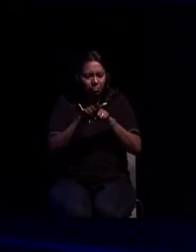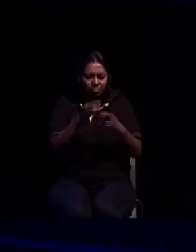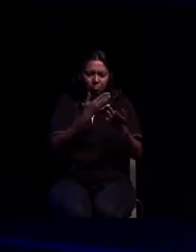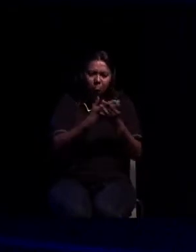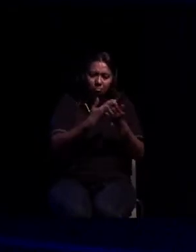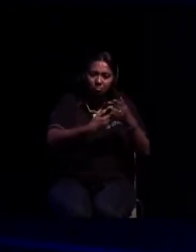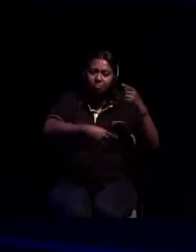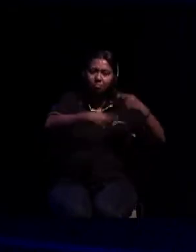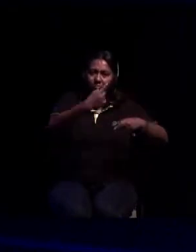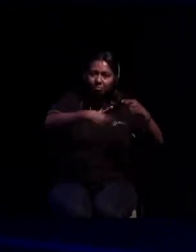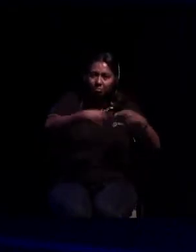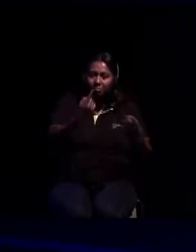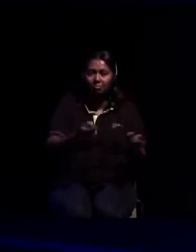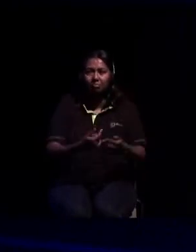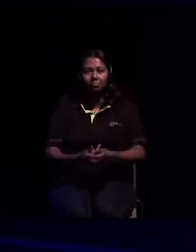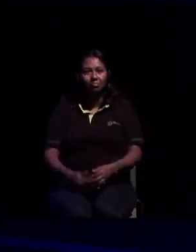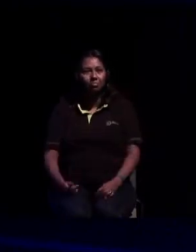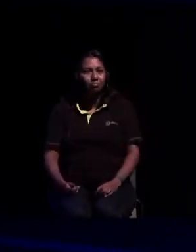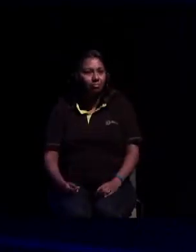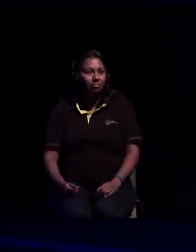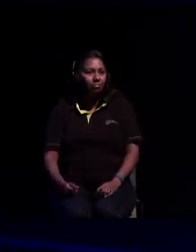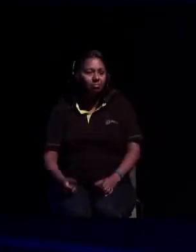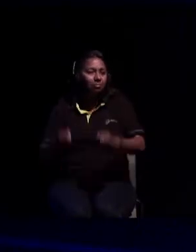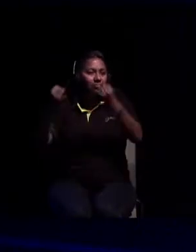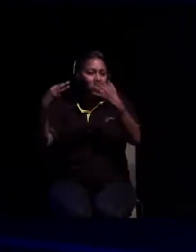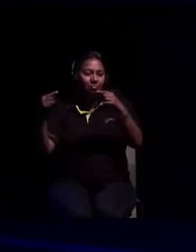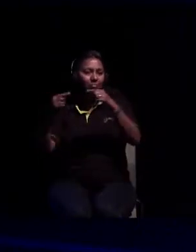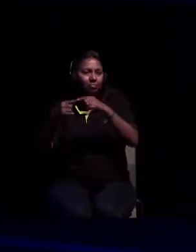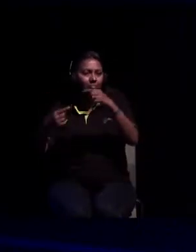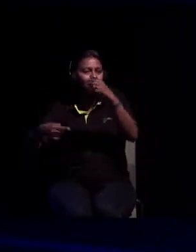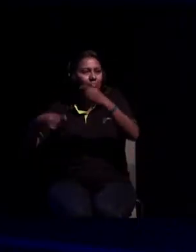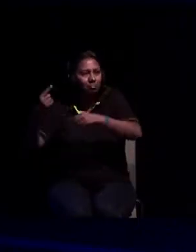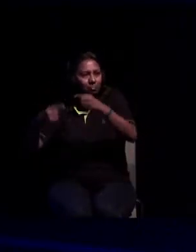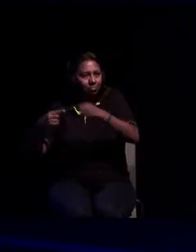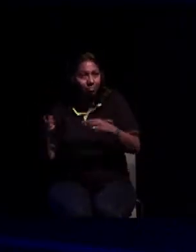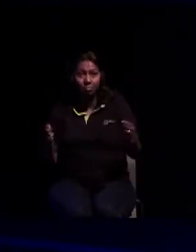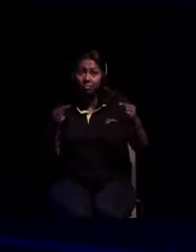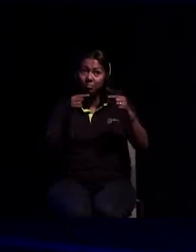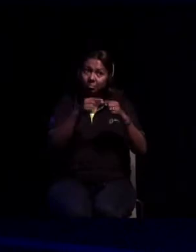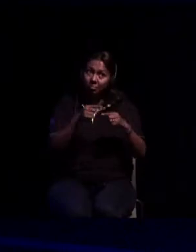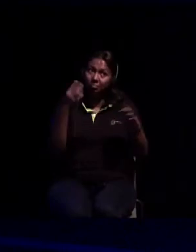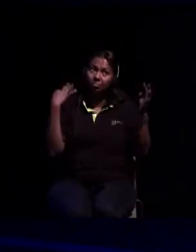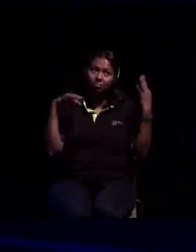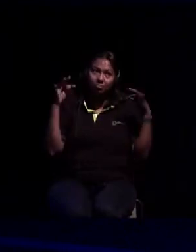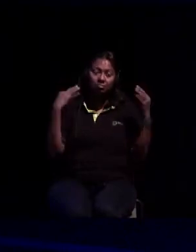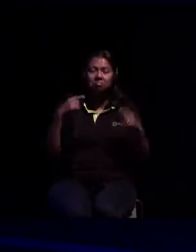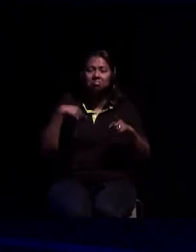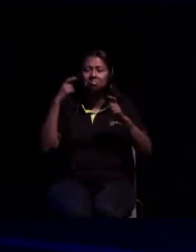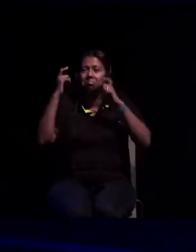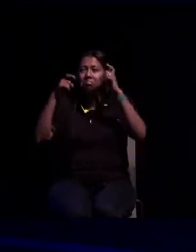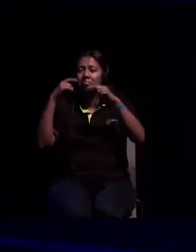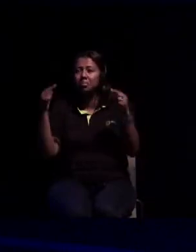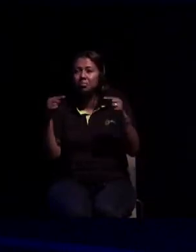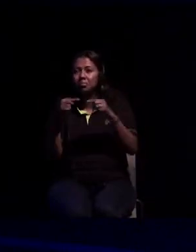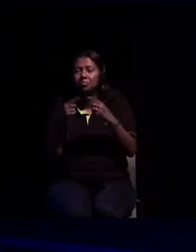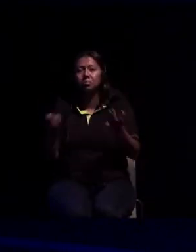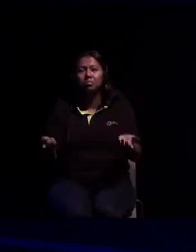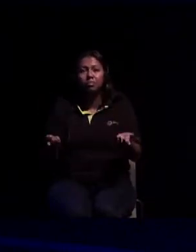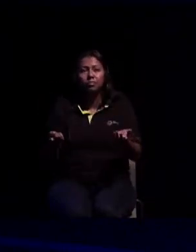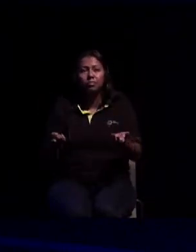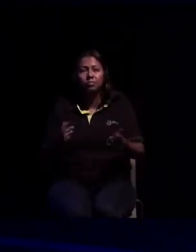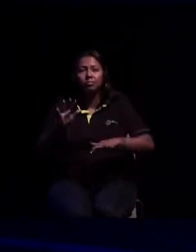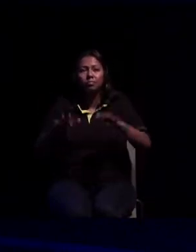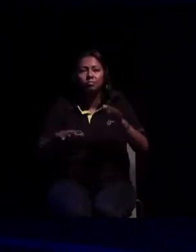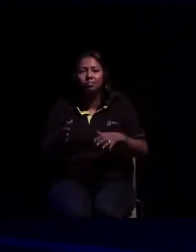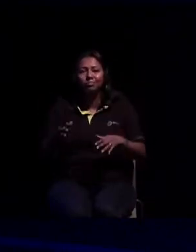political lens. So I see a duality in tourism. I'm very concerned about exploitation and abuse through tourism, but